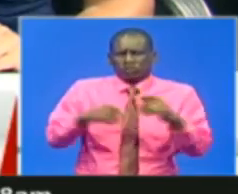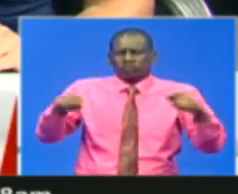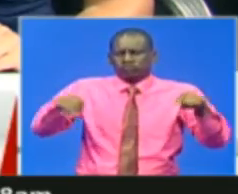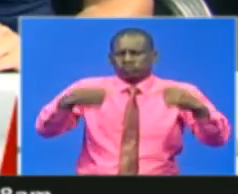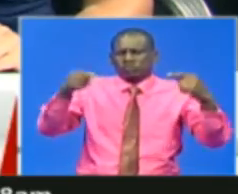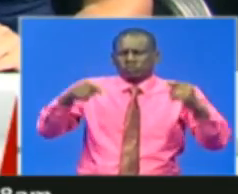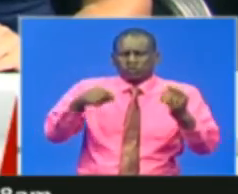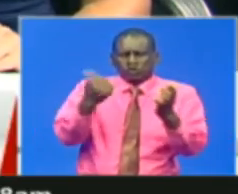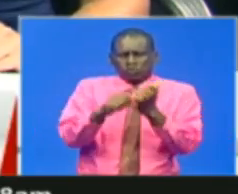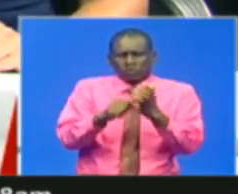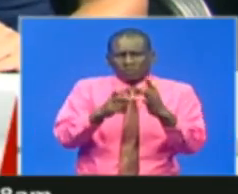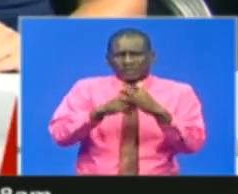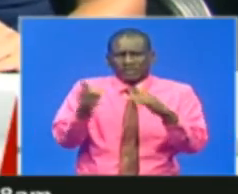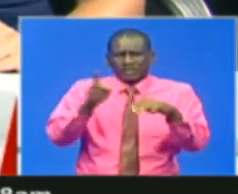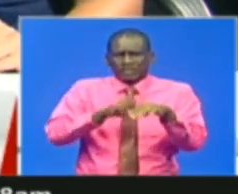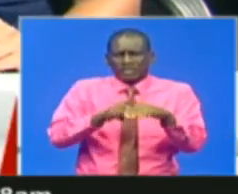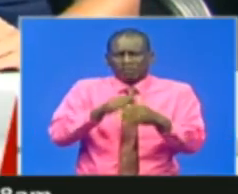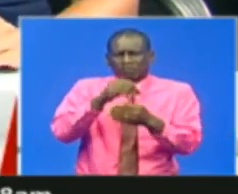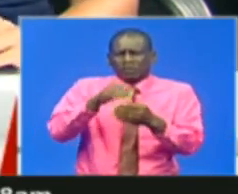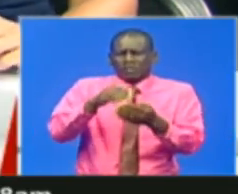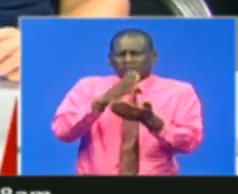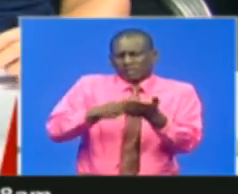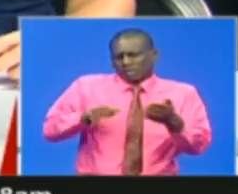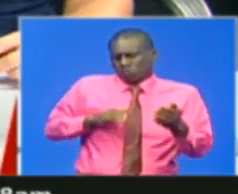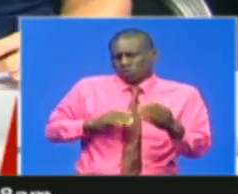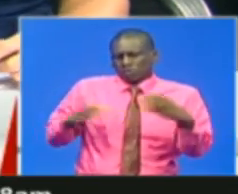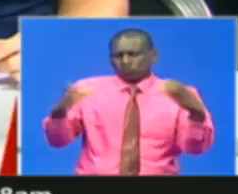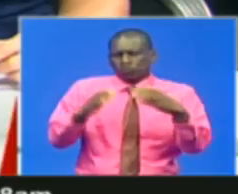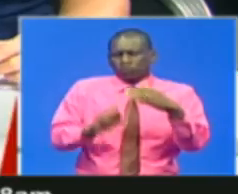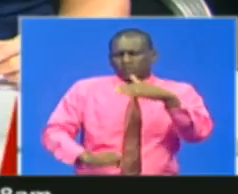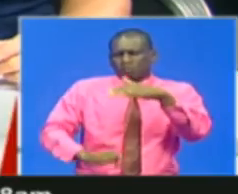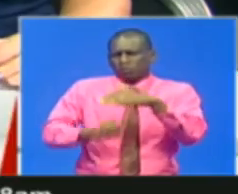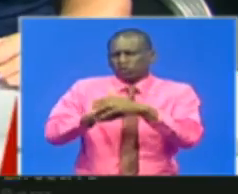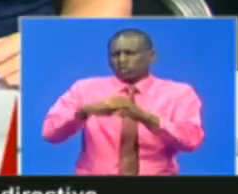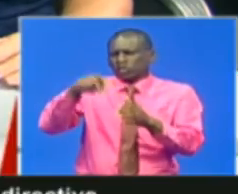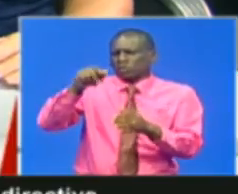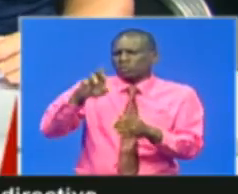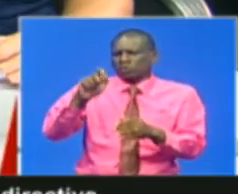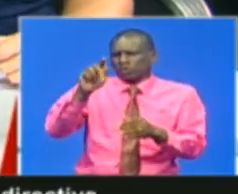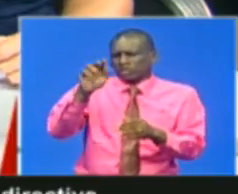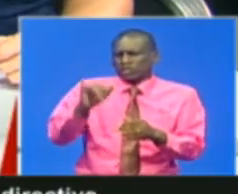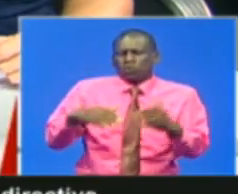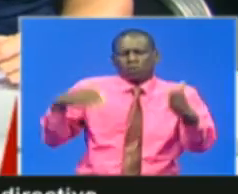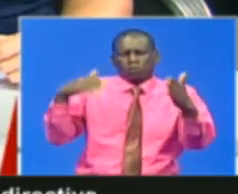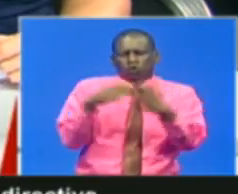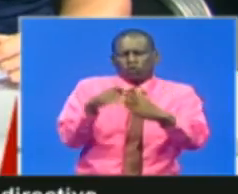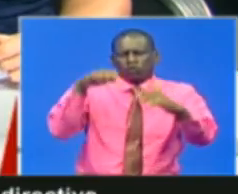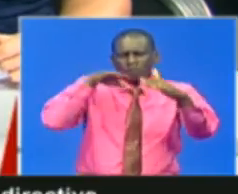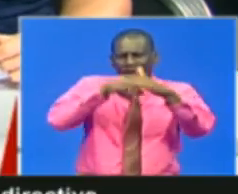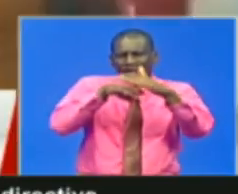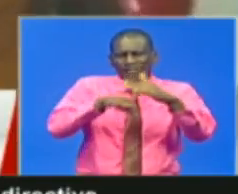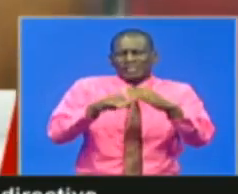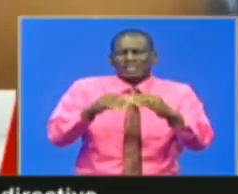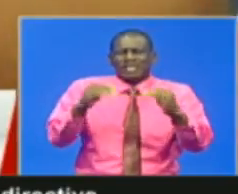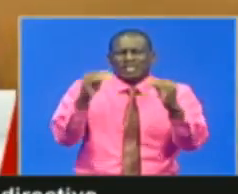confrontation started after some women groups allied to Ngirichi were denied access to the venue of the meeting.